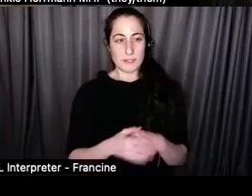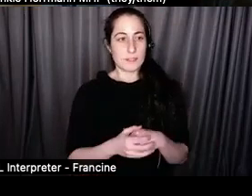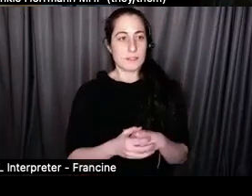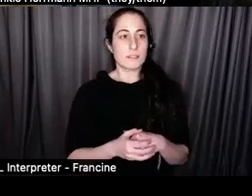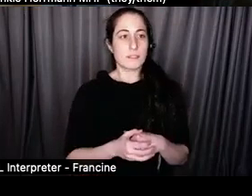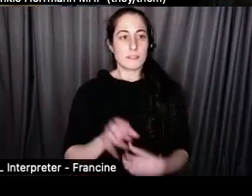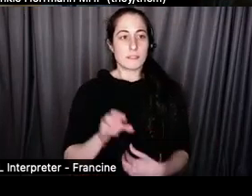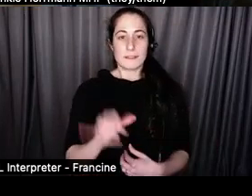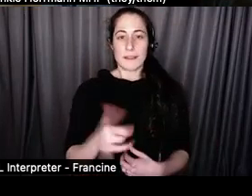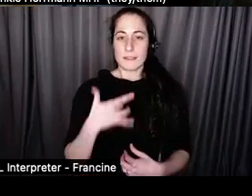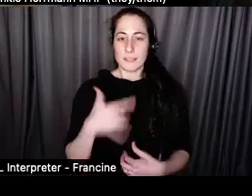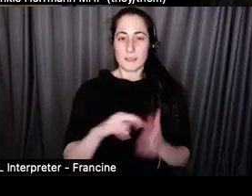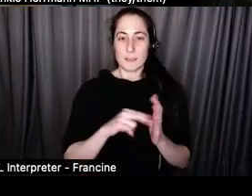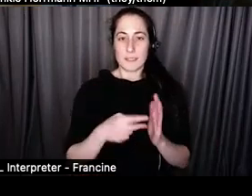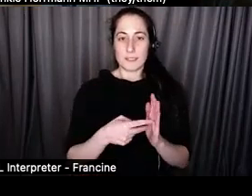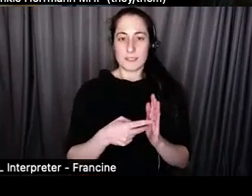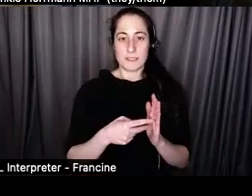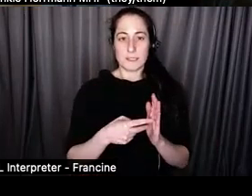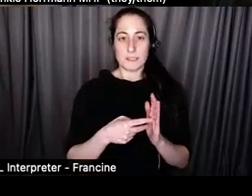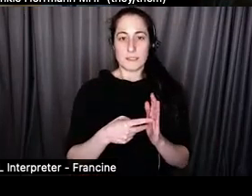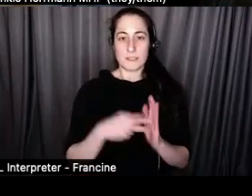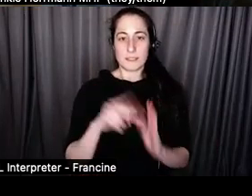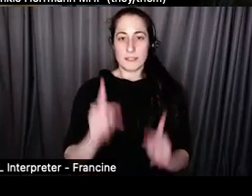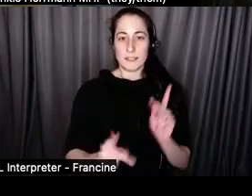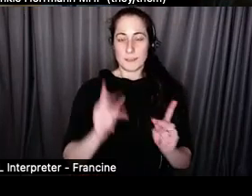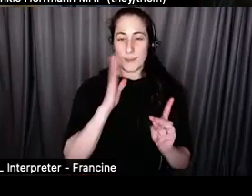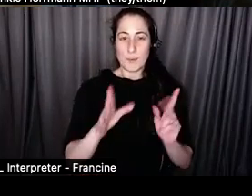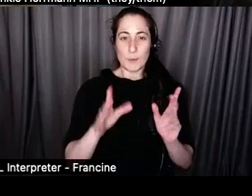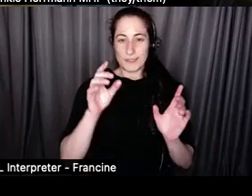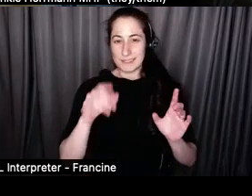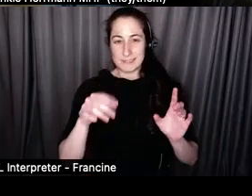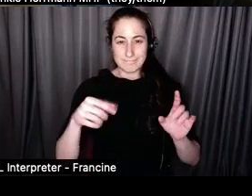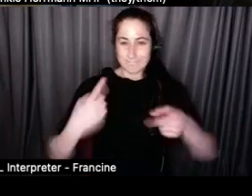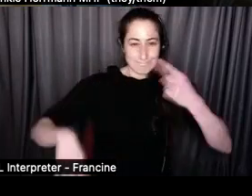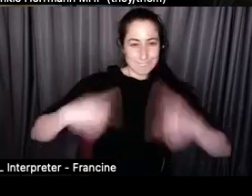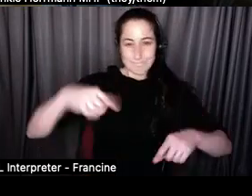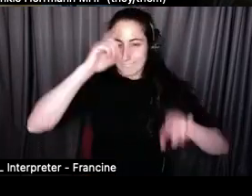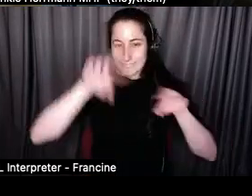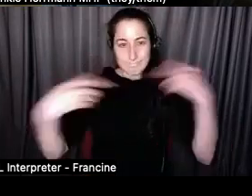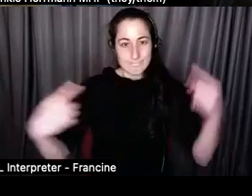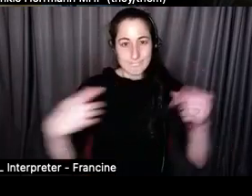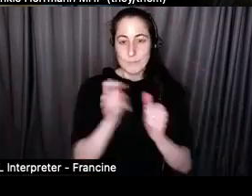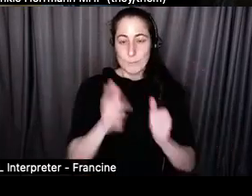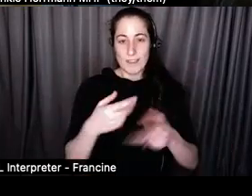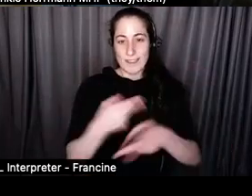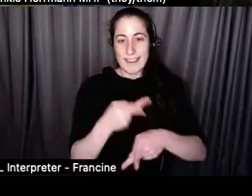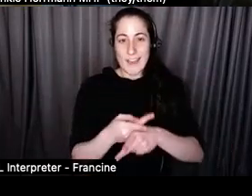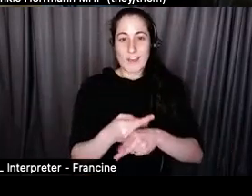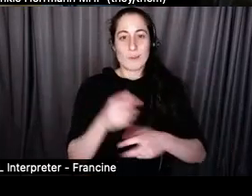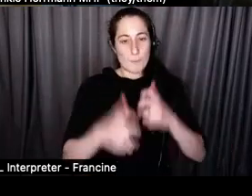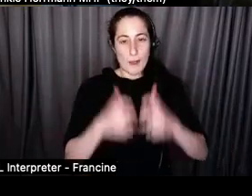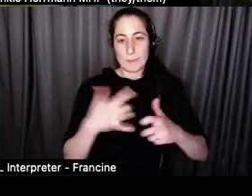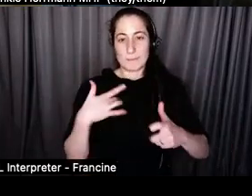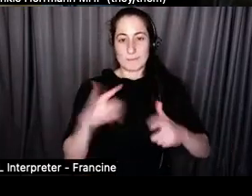typically where people find themselves in disagreement with their care. This is usually where a lot of the problems come up.